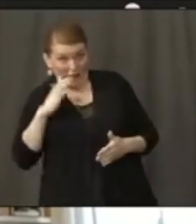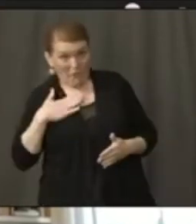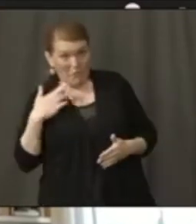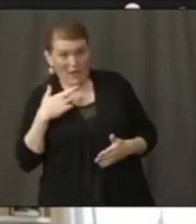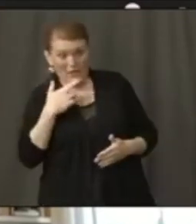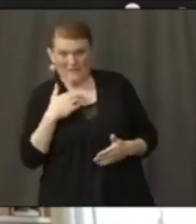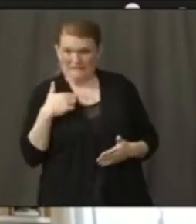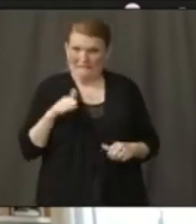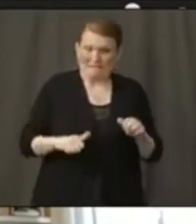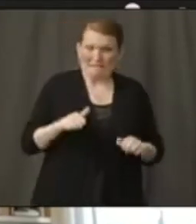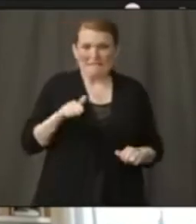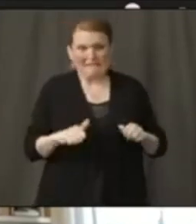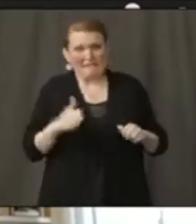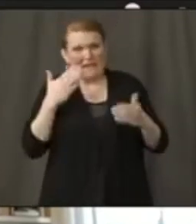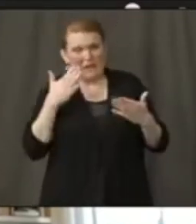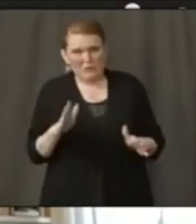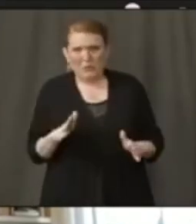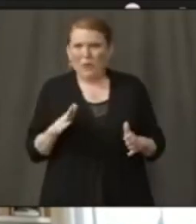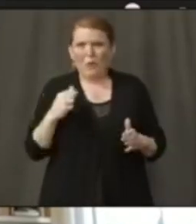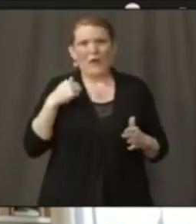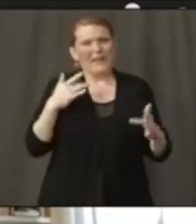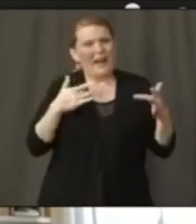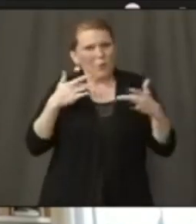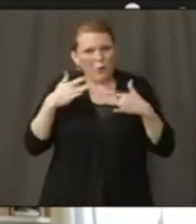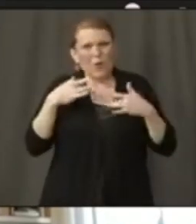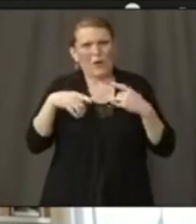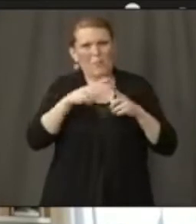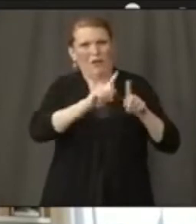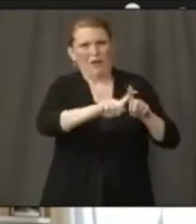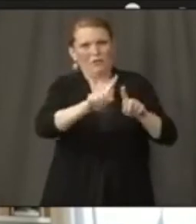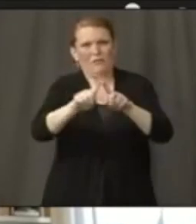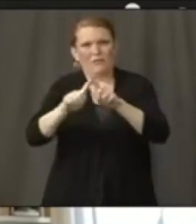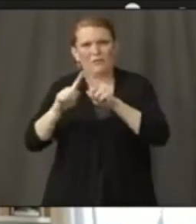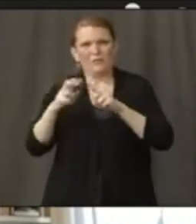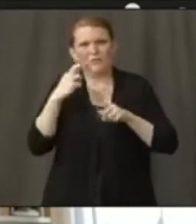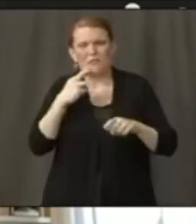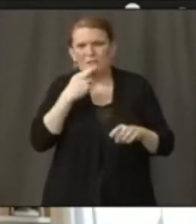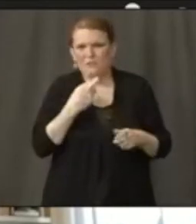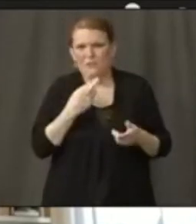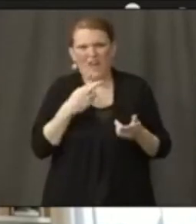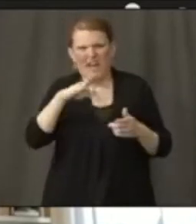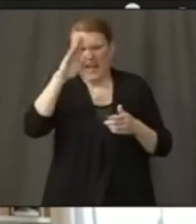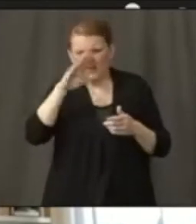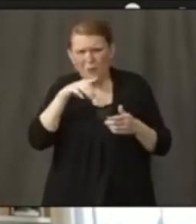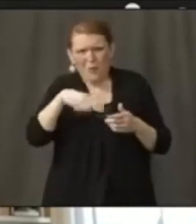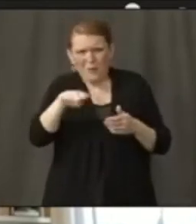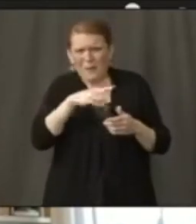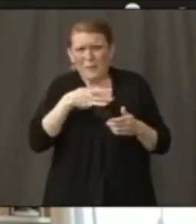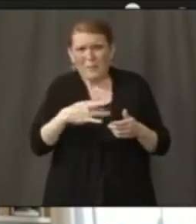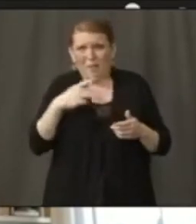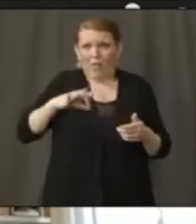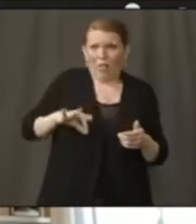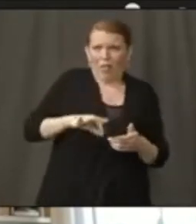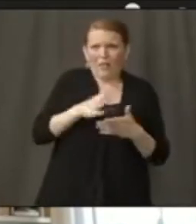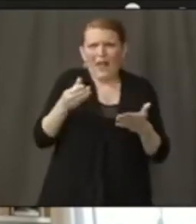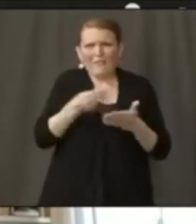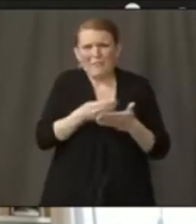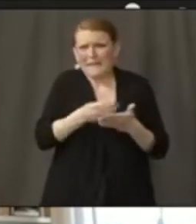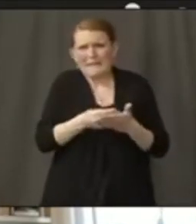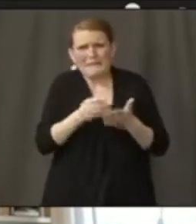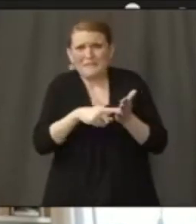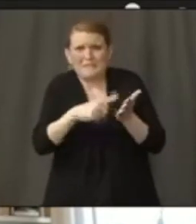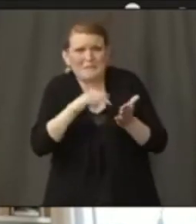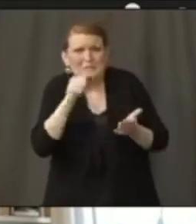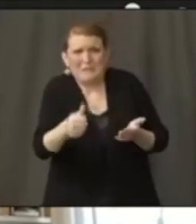low revenues under which they operate, especially with the inability to open up bars and bar seating.